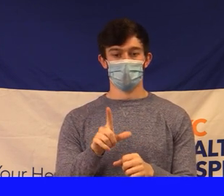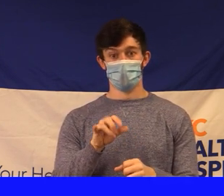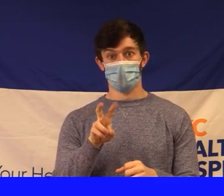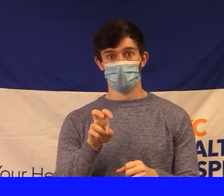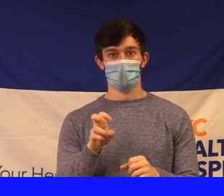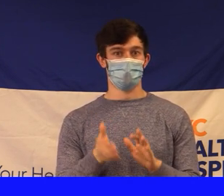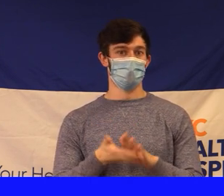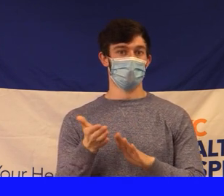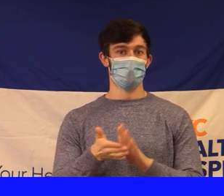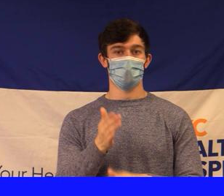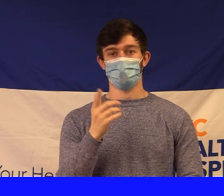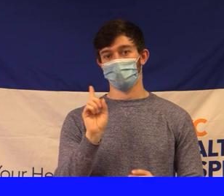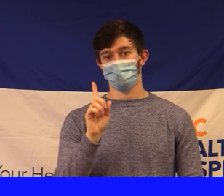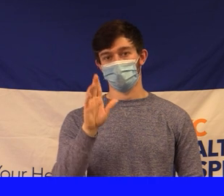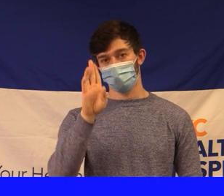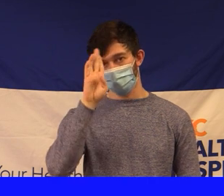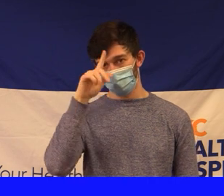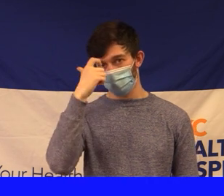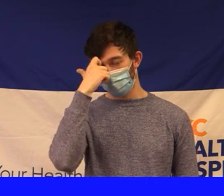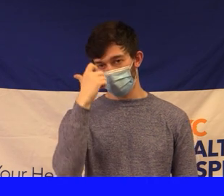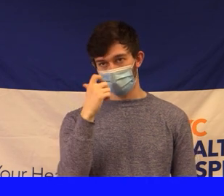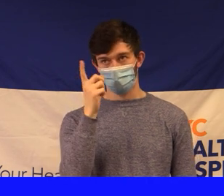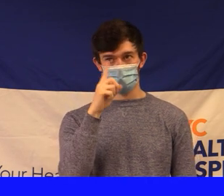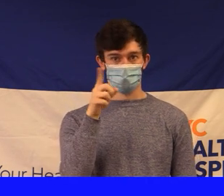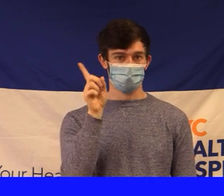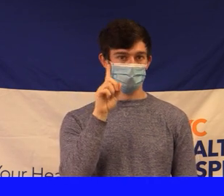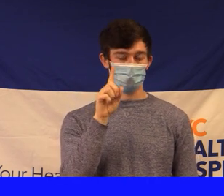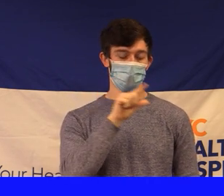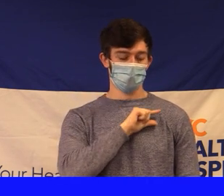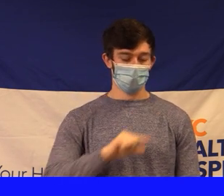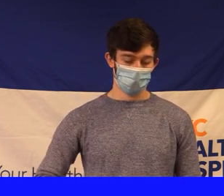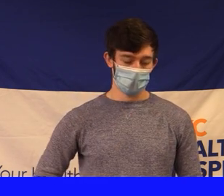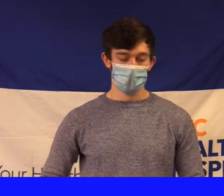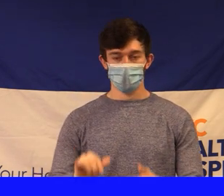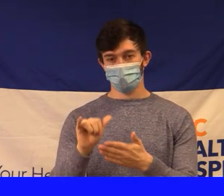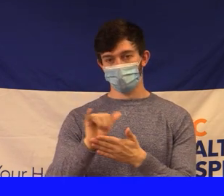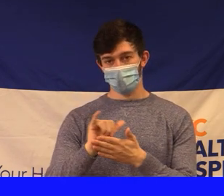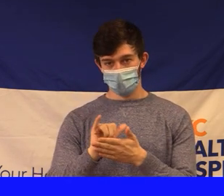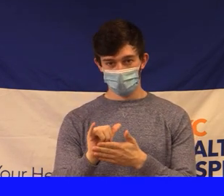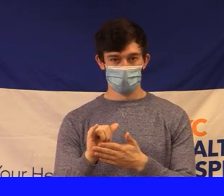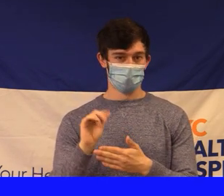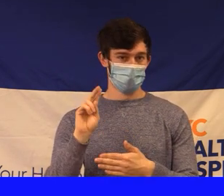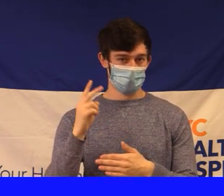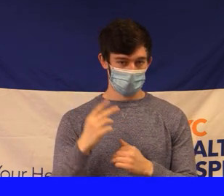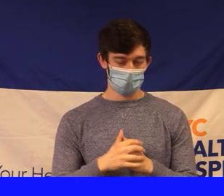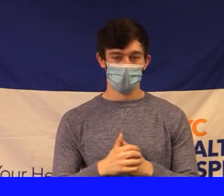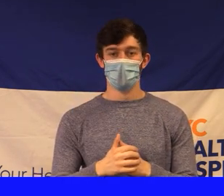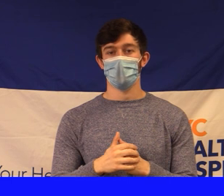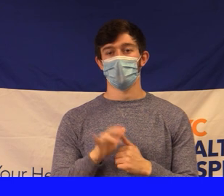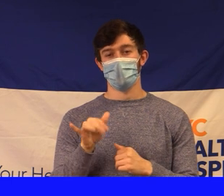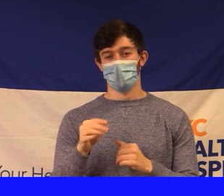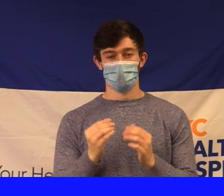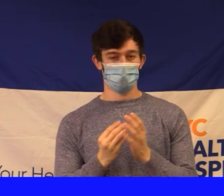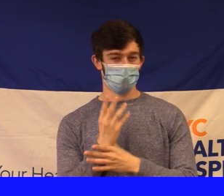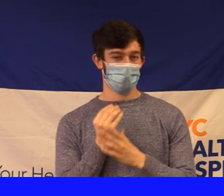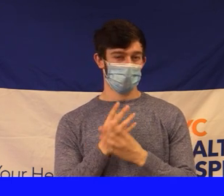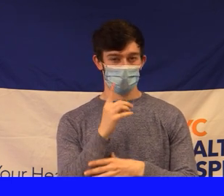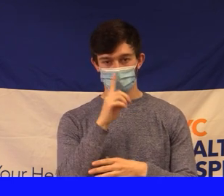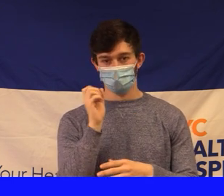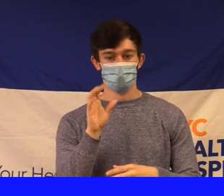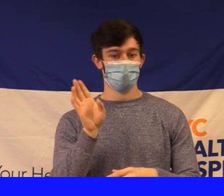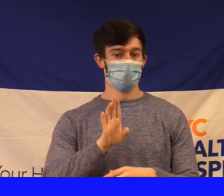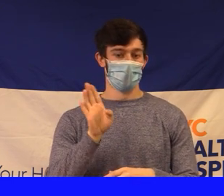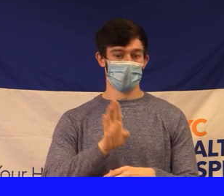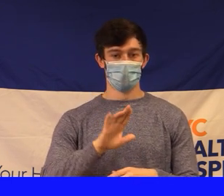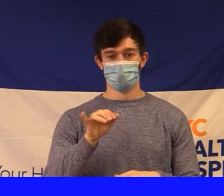live were our Bronx facilities. Queens and Manhattan followed later in that spring and summer,